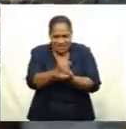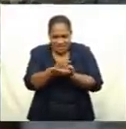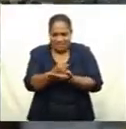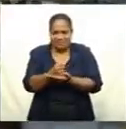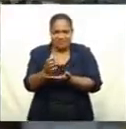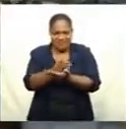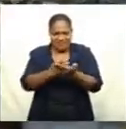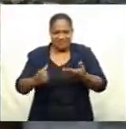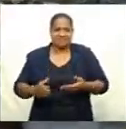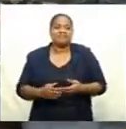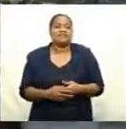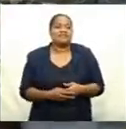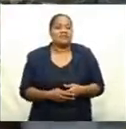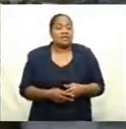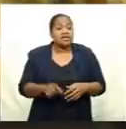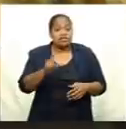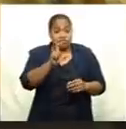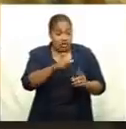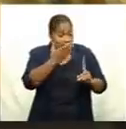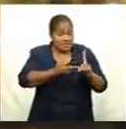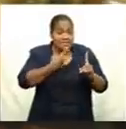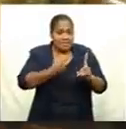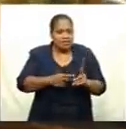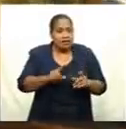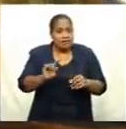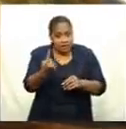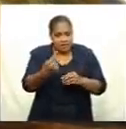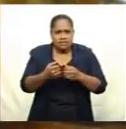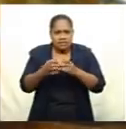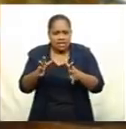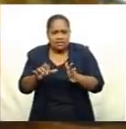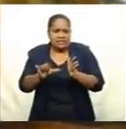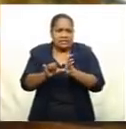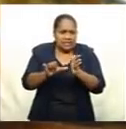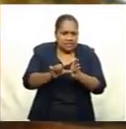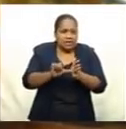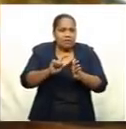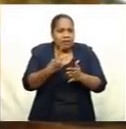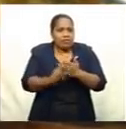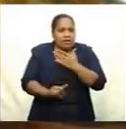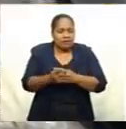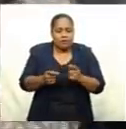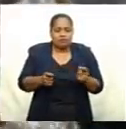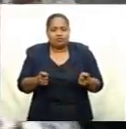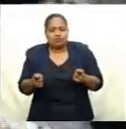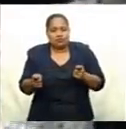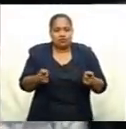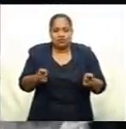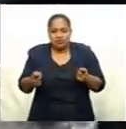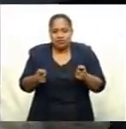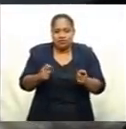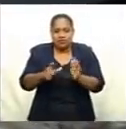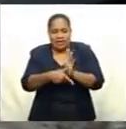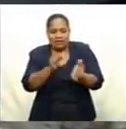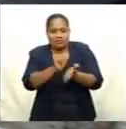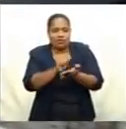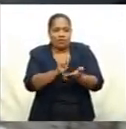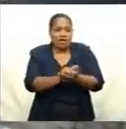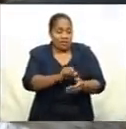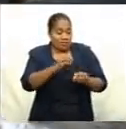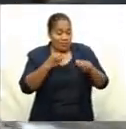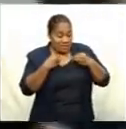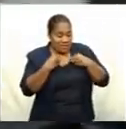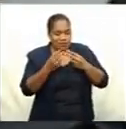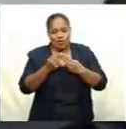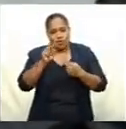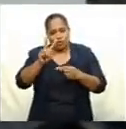were difficult in the beginning, she is now able to manage her time well between her business and her 2 young children. Apiniso